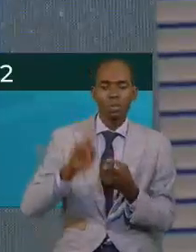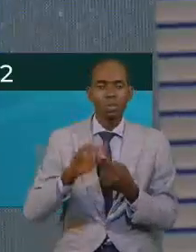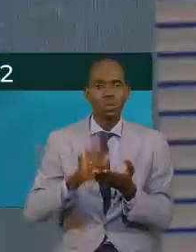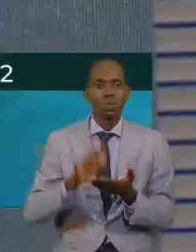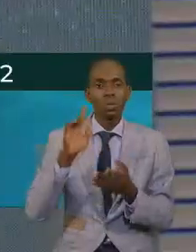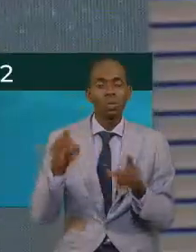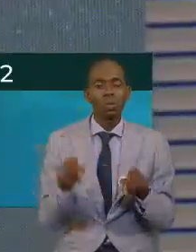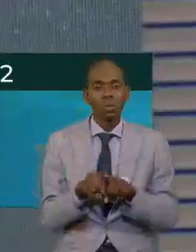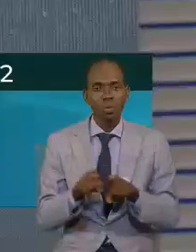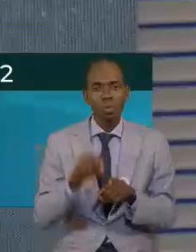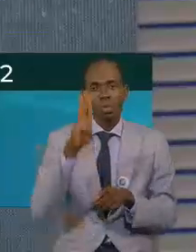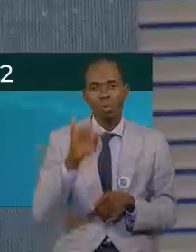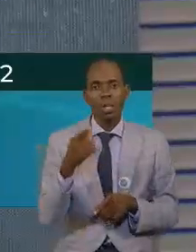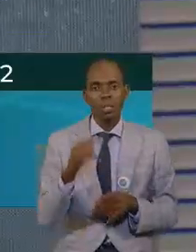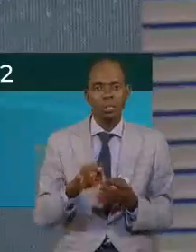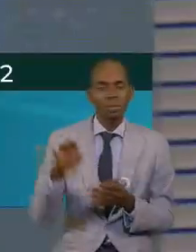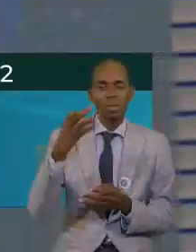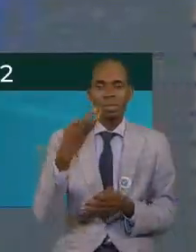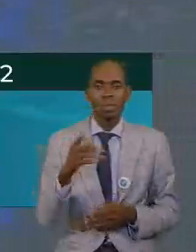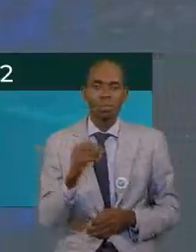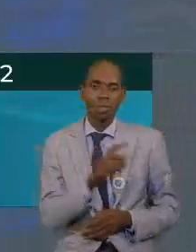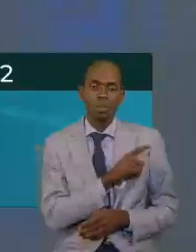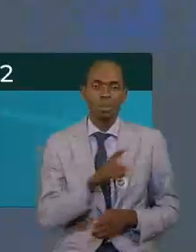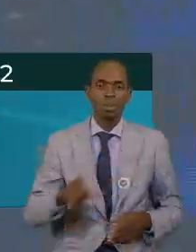even by the Spirit of the Lord.